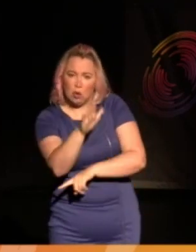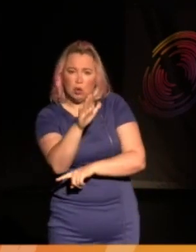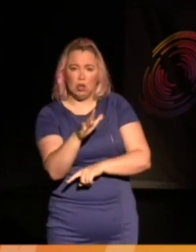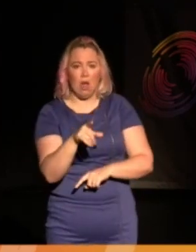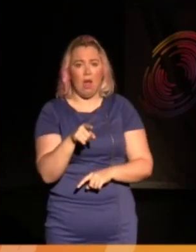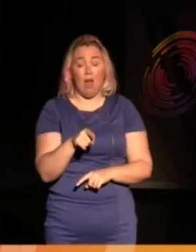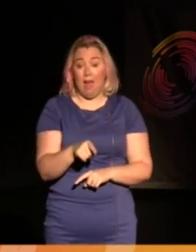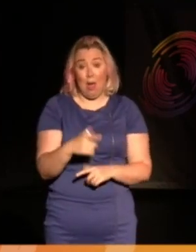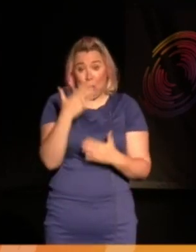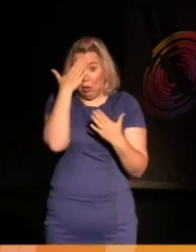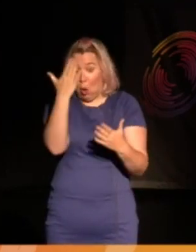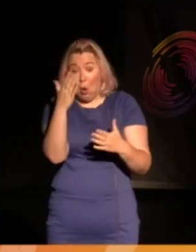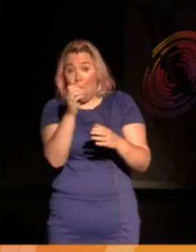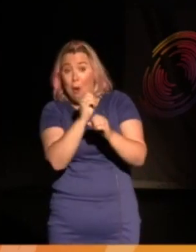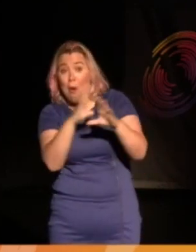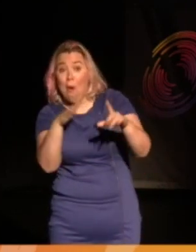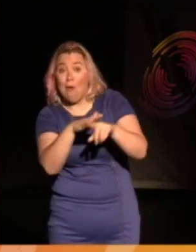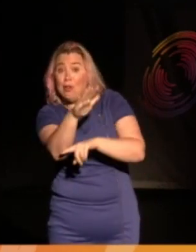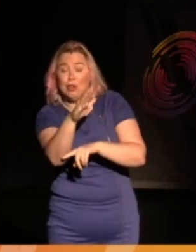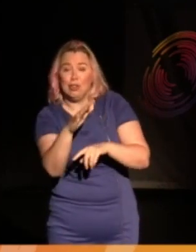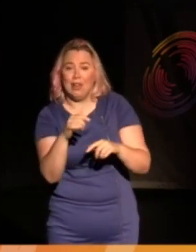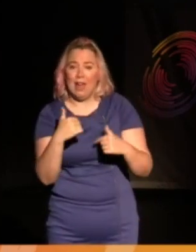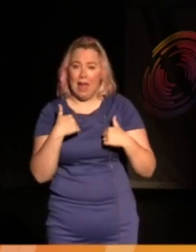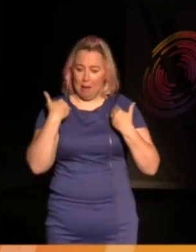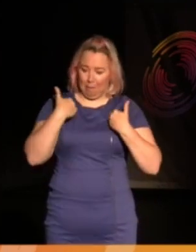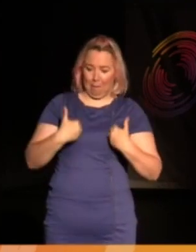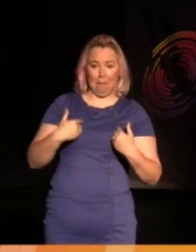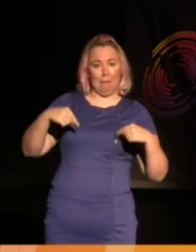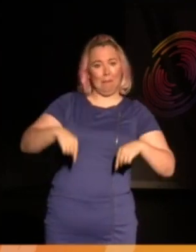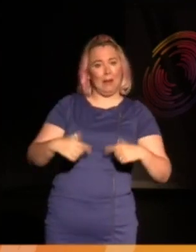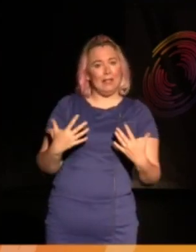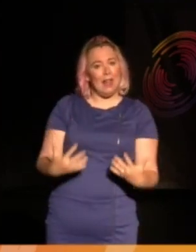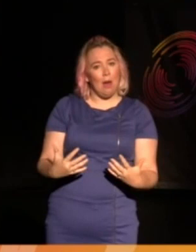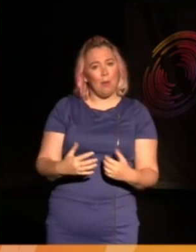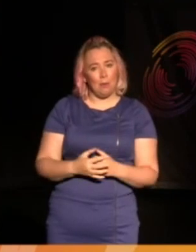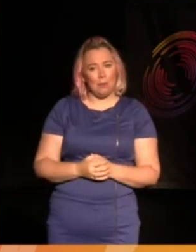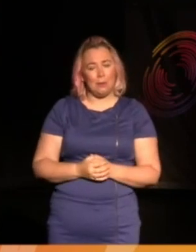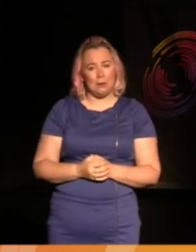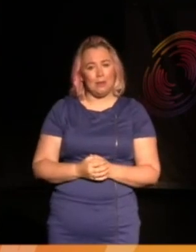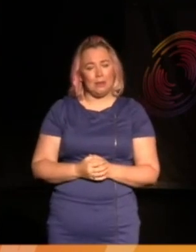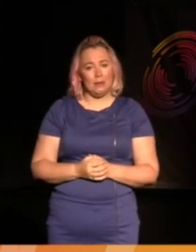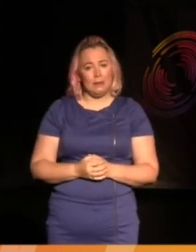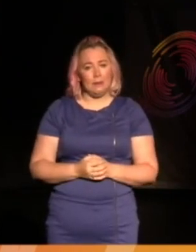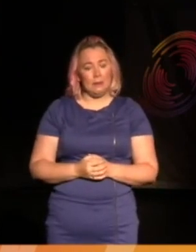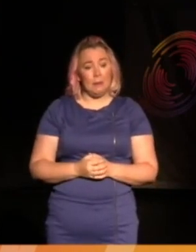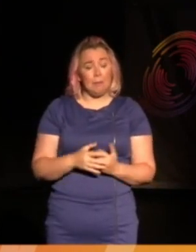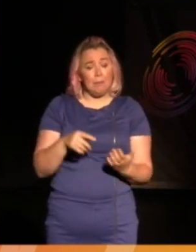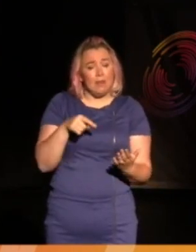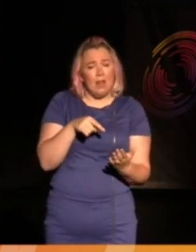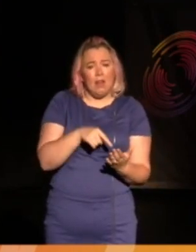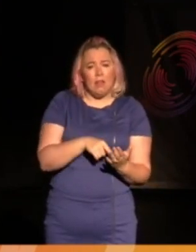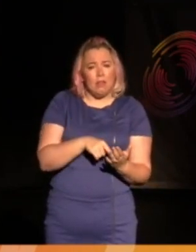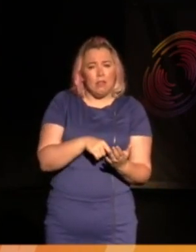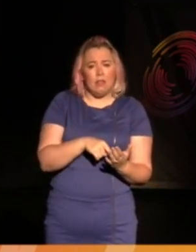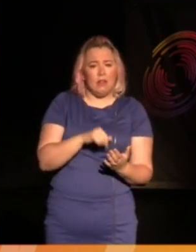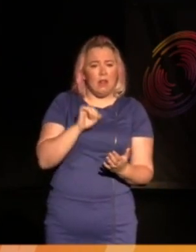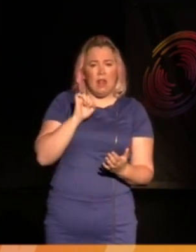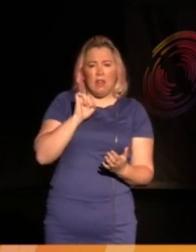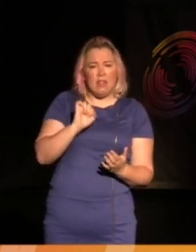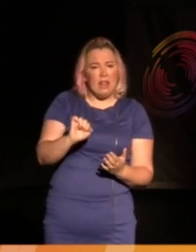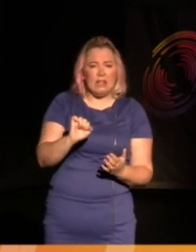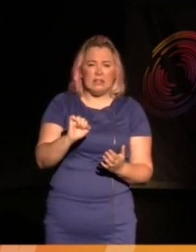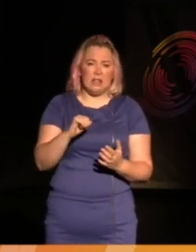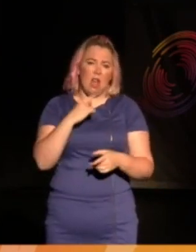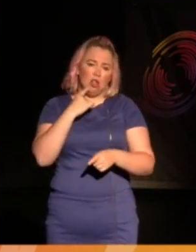not apparent. And here I am. This is not a Horatio Alger story